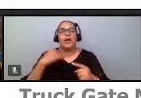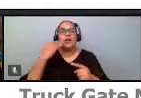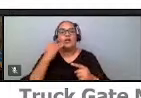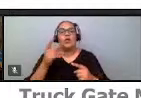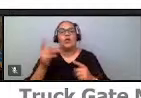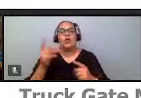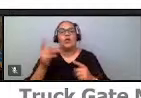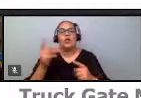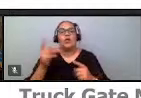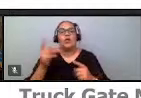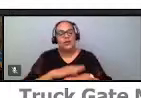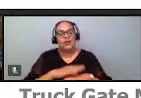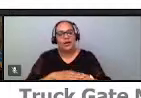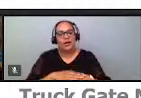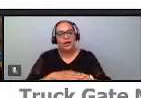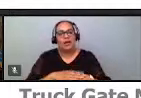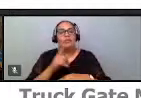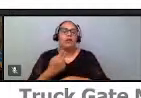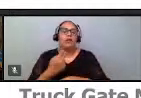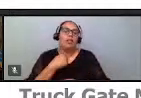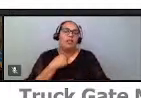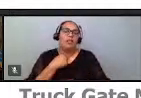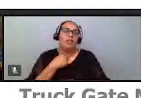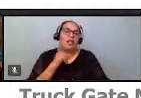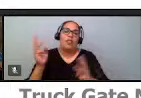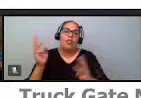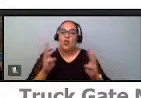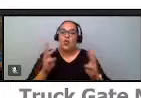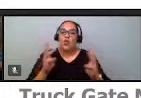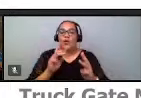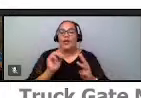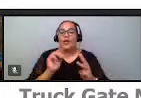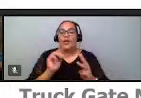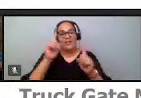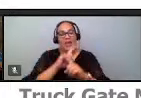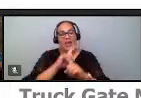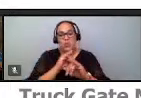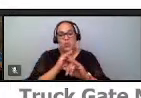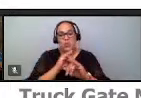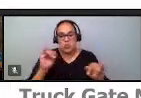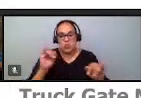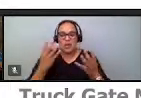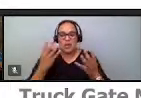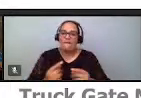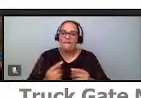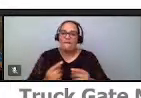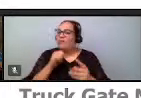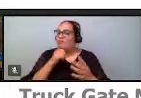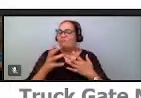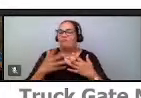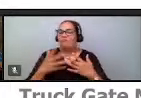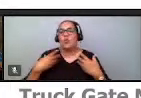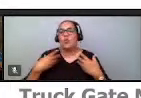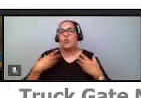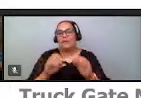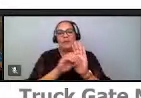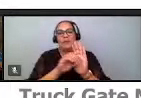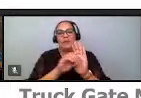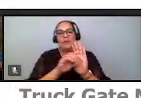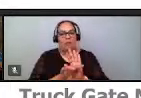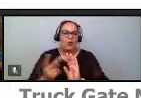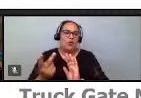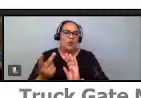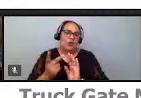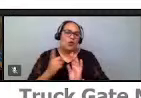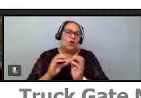to the windy season unfortunately the wind is at at night is the worst however we are busy marketing that as well to